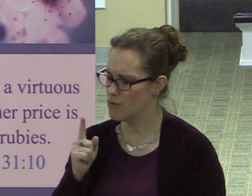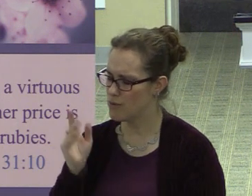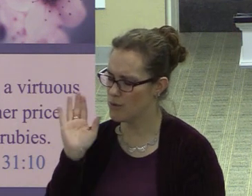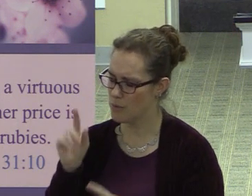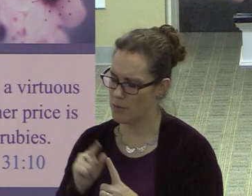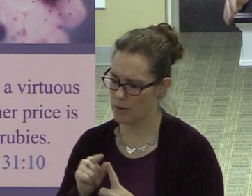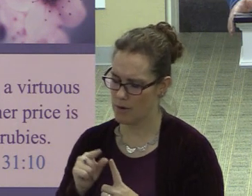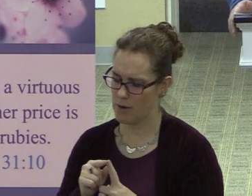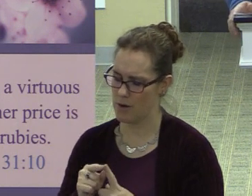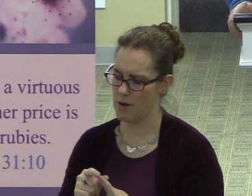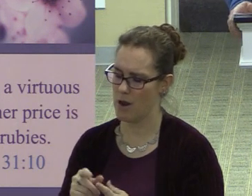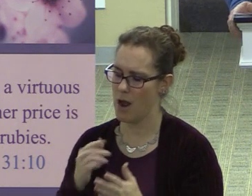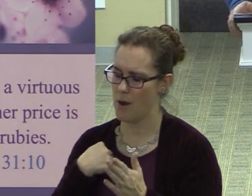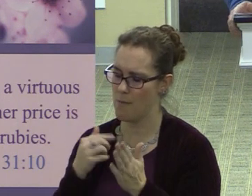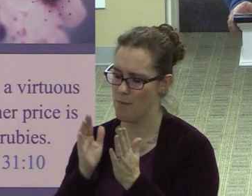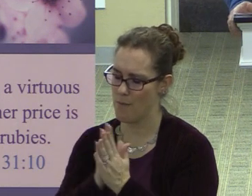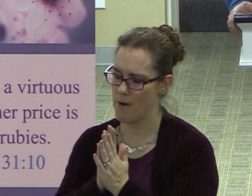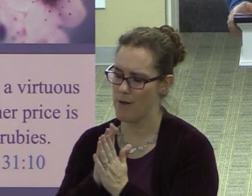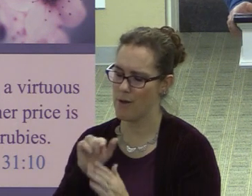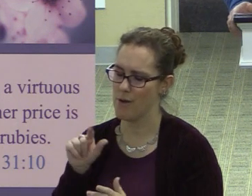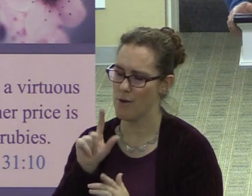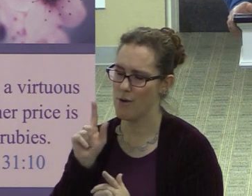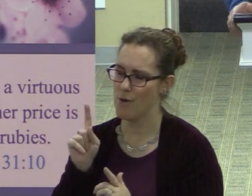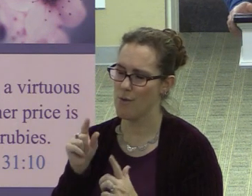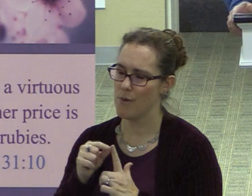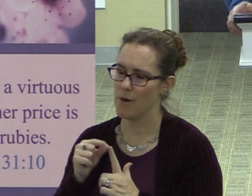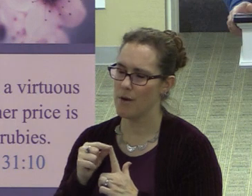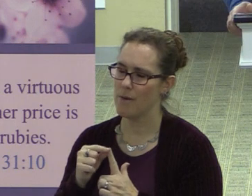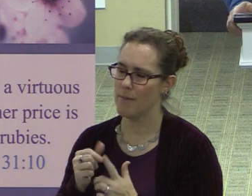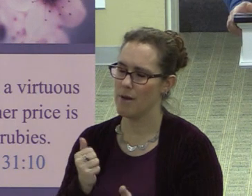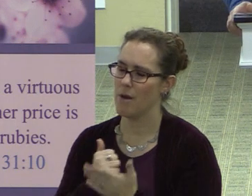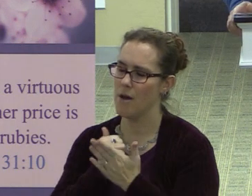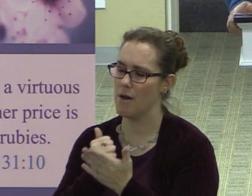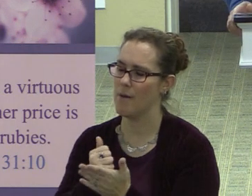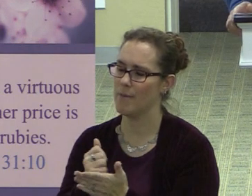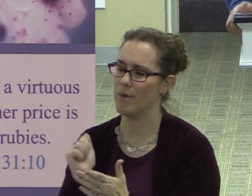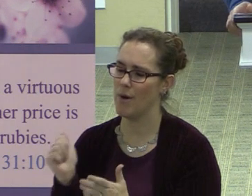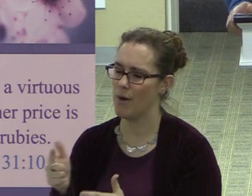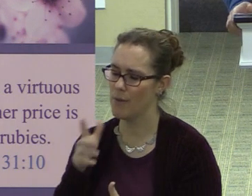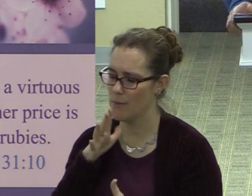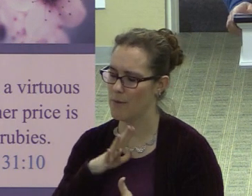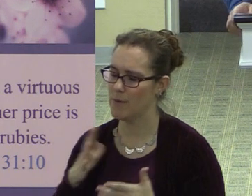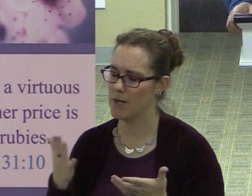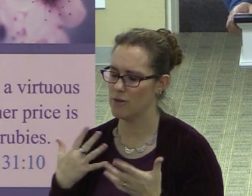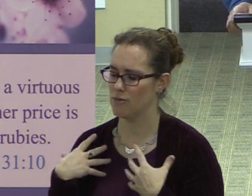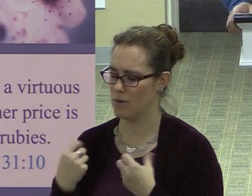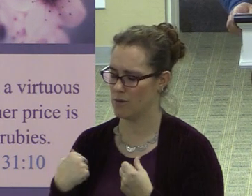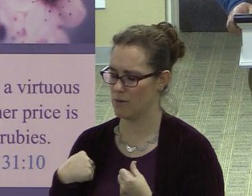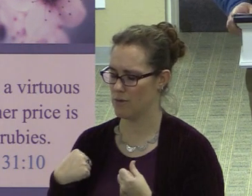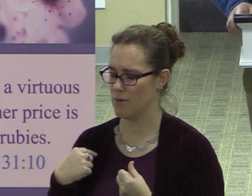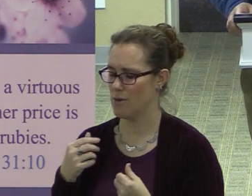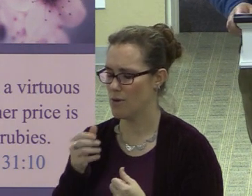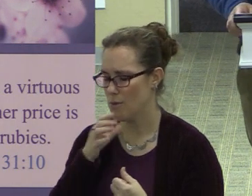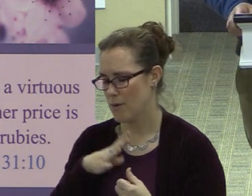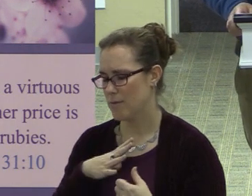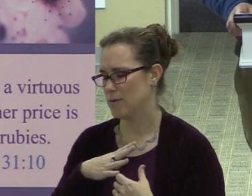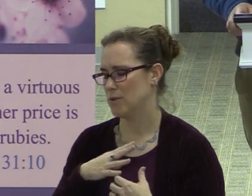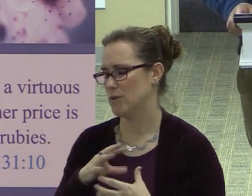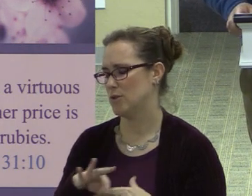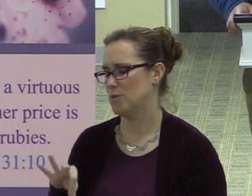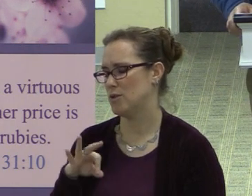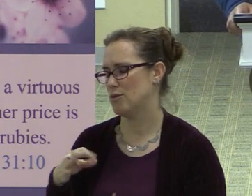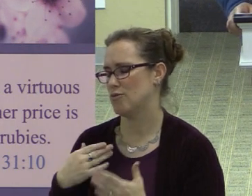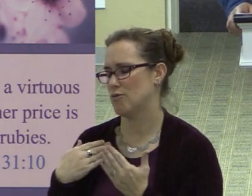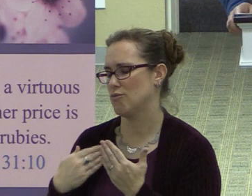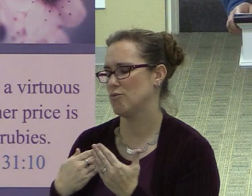pray that your word would be a help to all the ladies that are here. Lord, to strengthen them spiritually, to draw them closer to you. Lord,